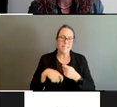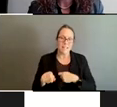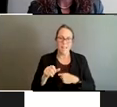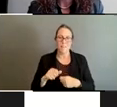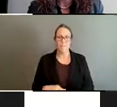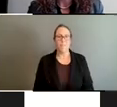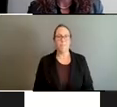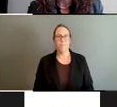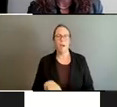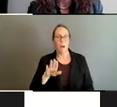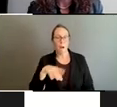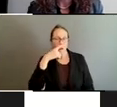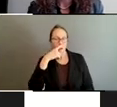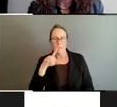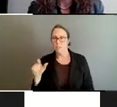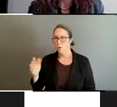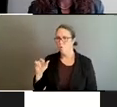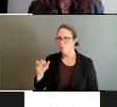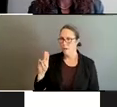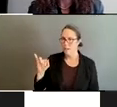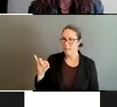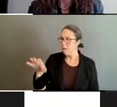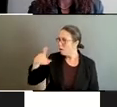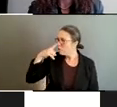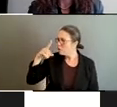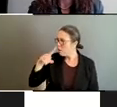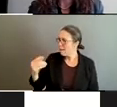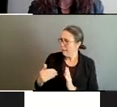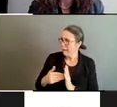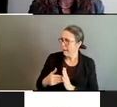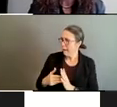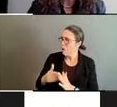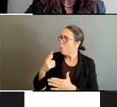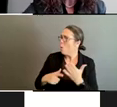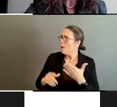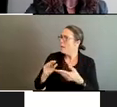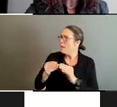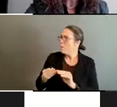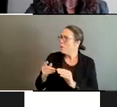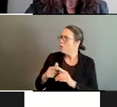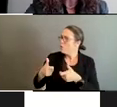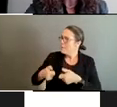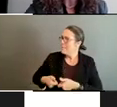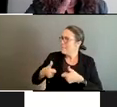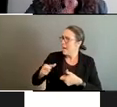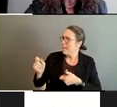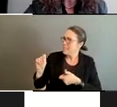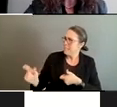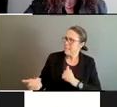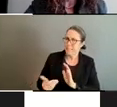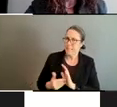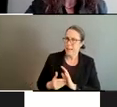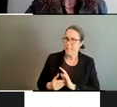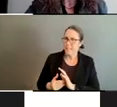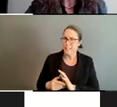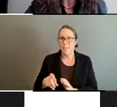One more time, would you say the word and the number to text that you gave us at the beginning? I